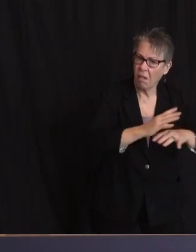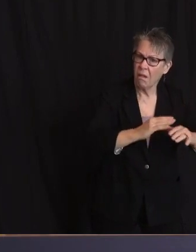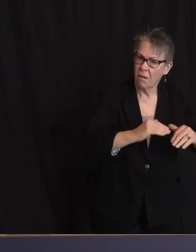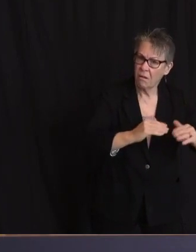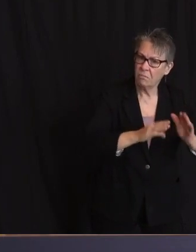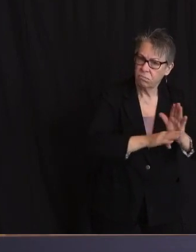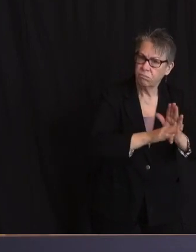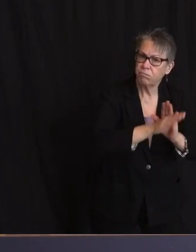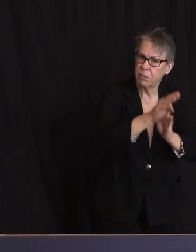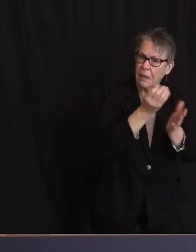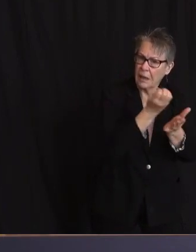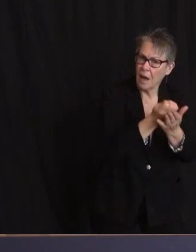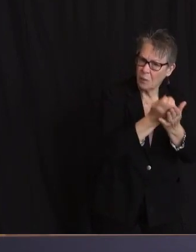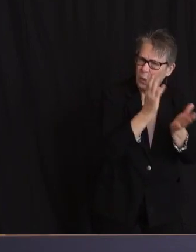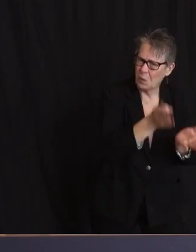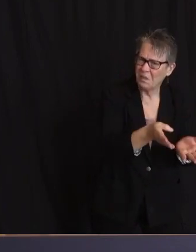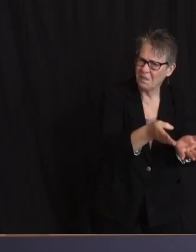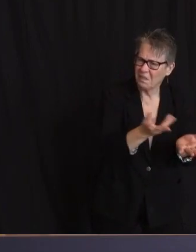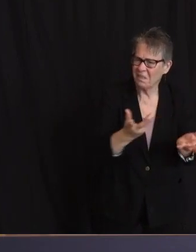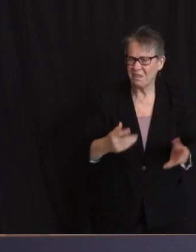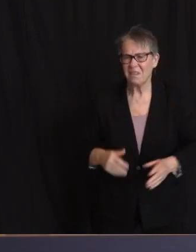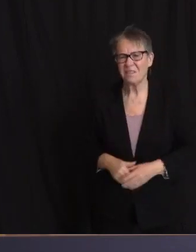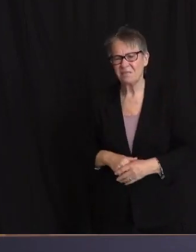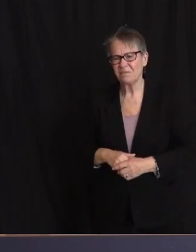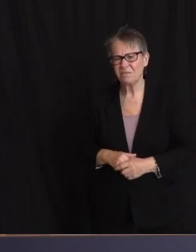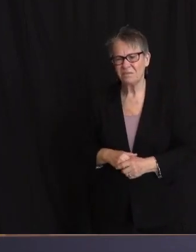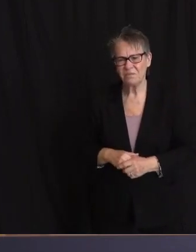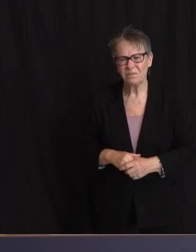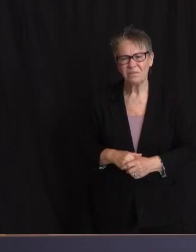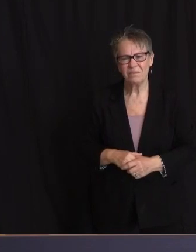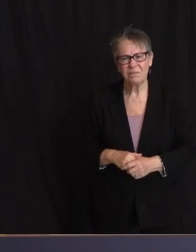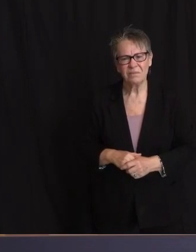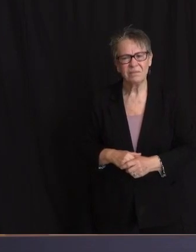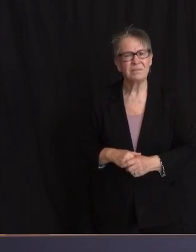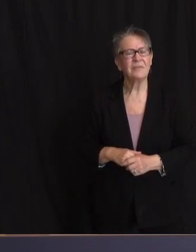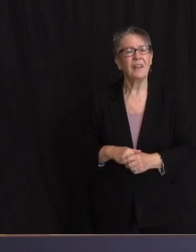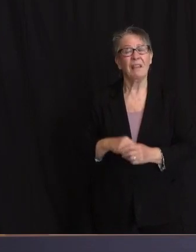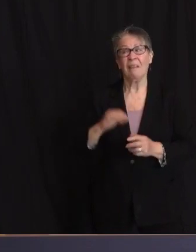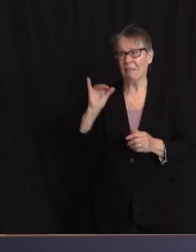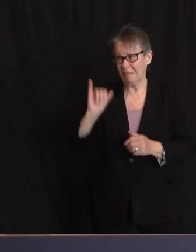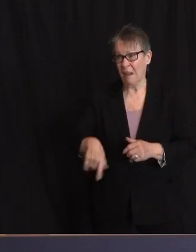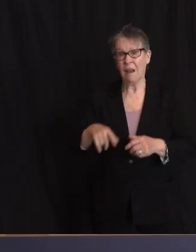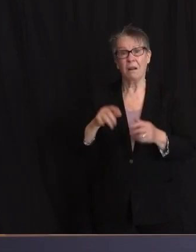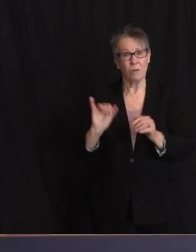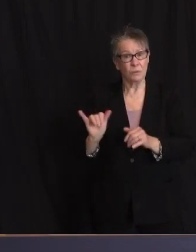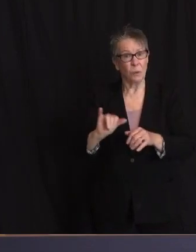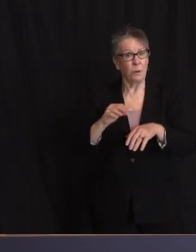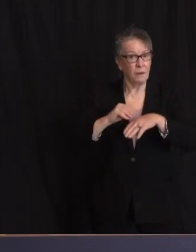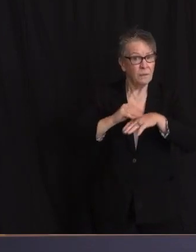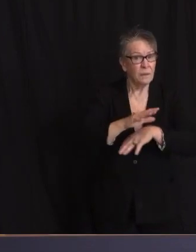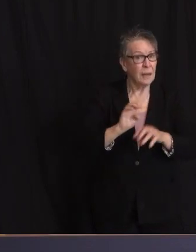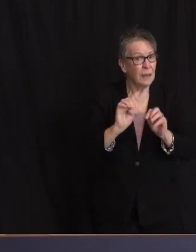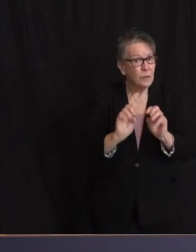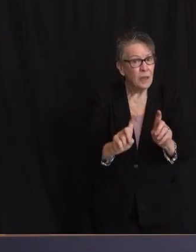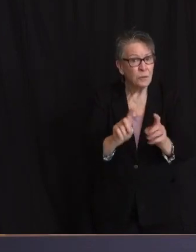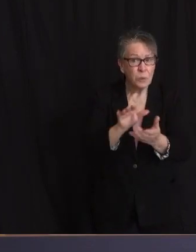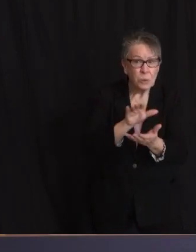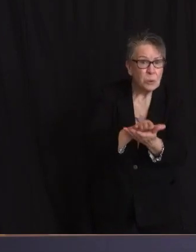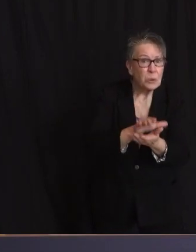but also avoid the benign, let your guard down a little bit behavior. Because the minute we do